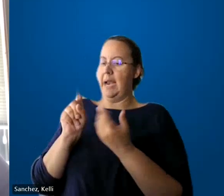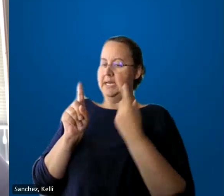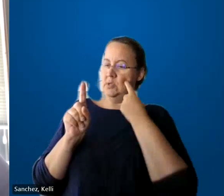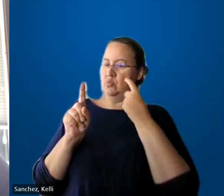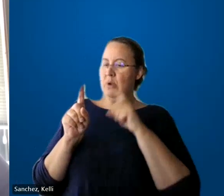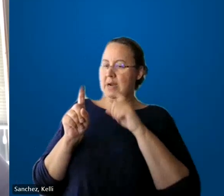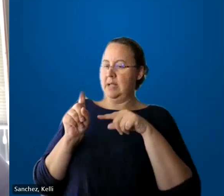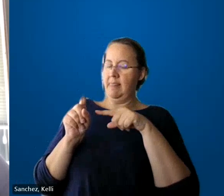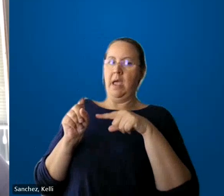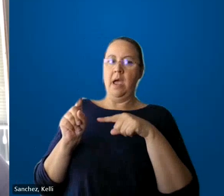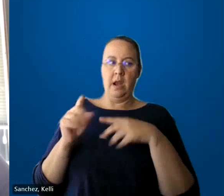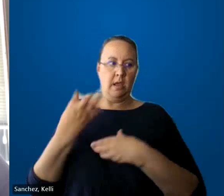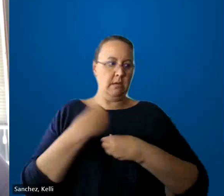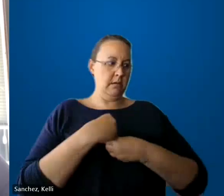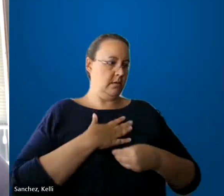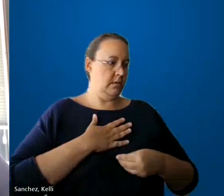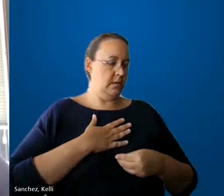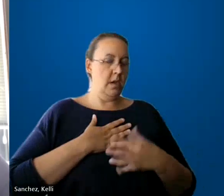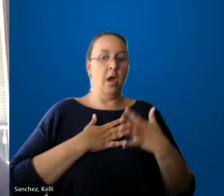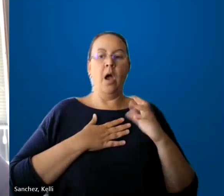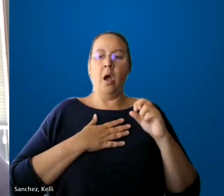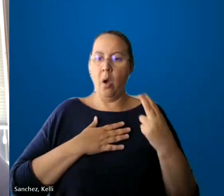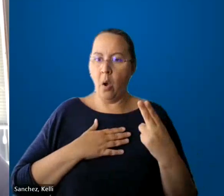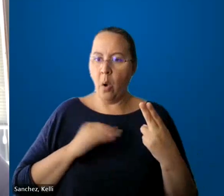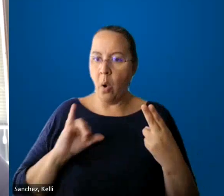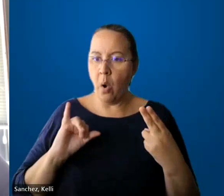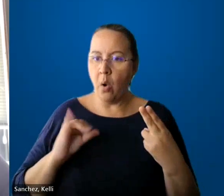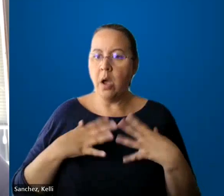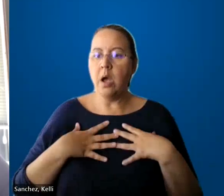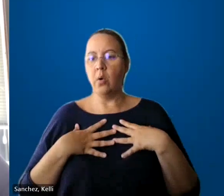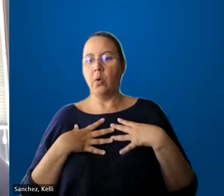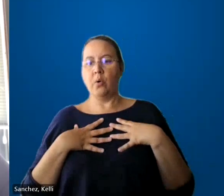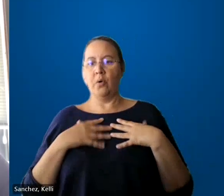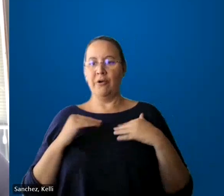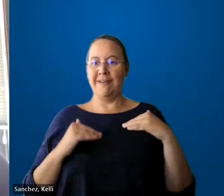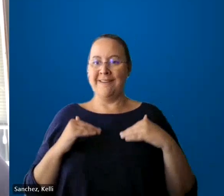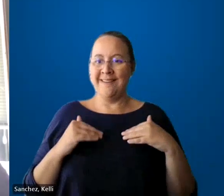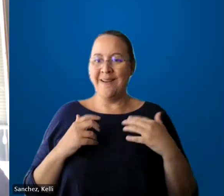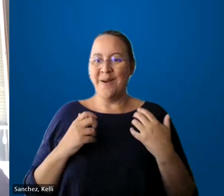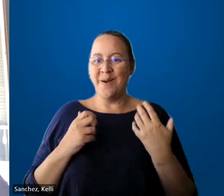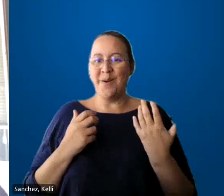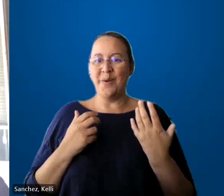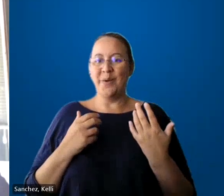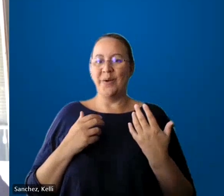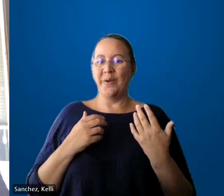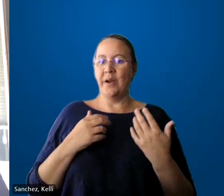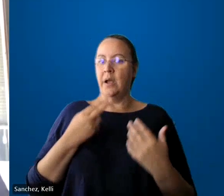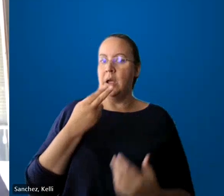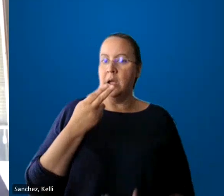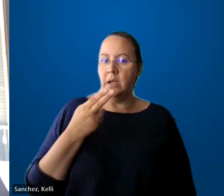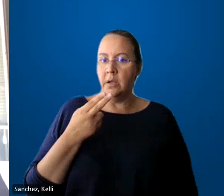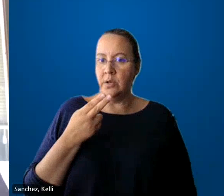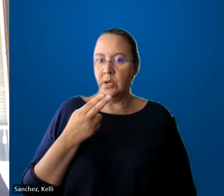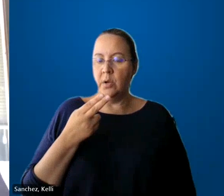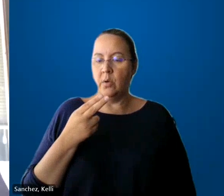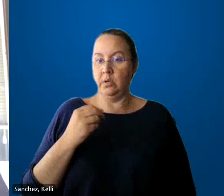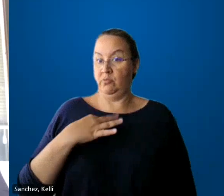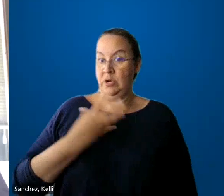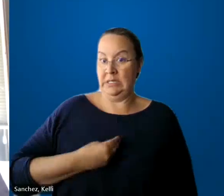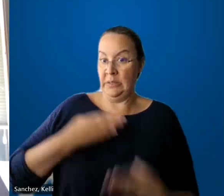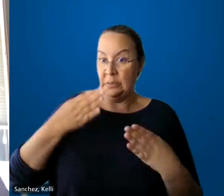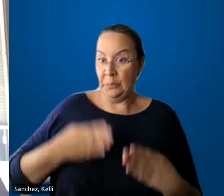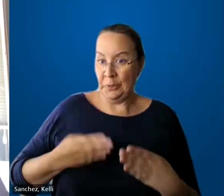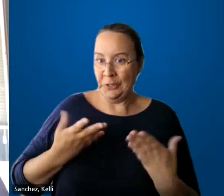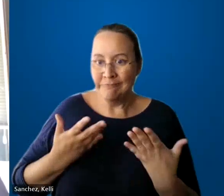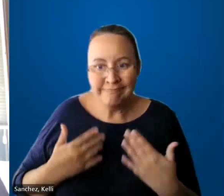white person to a black person, or people, a heteronormative person to somebody like me that's transgender.